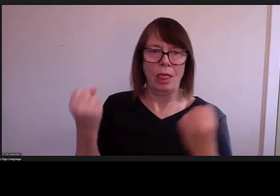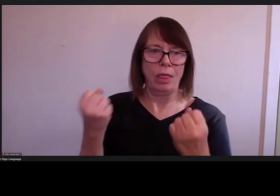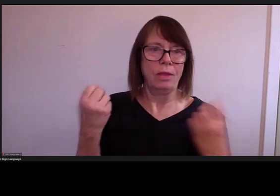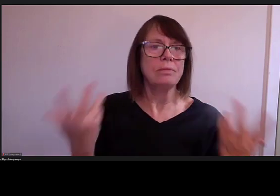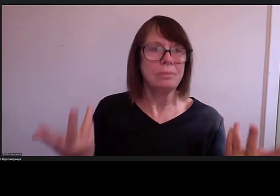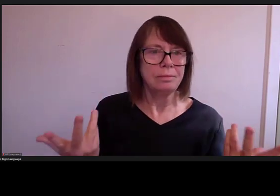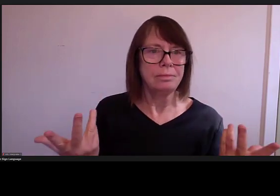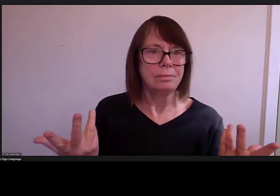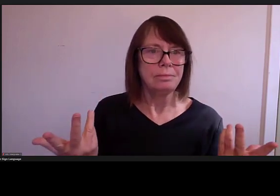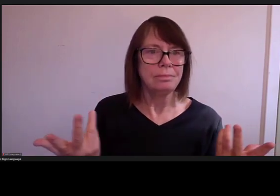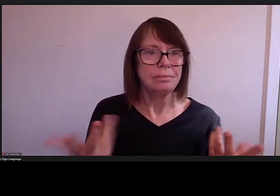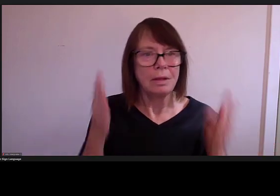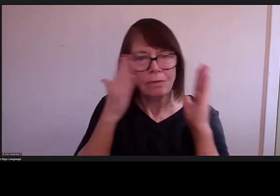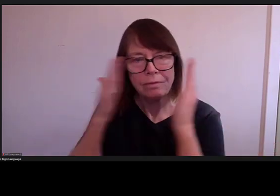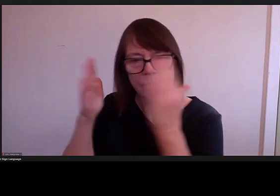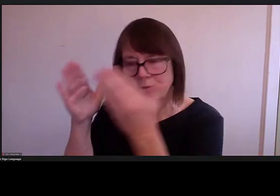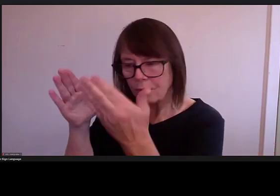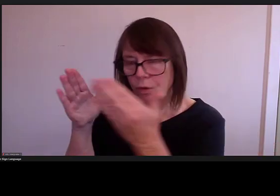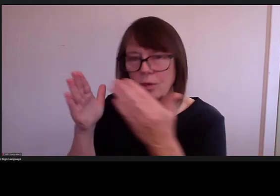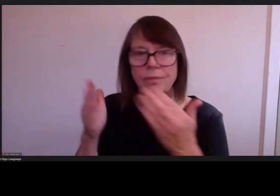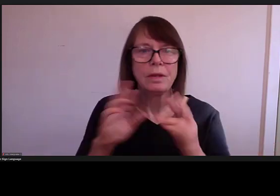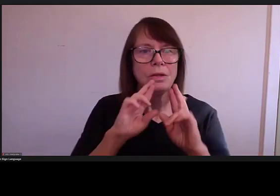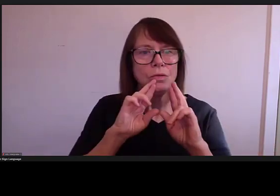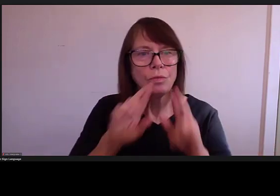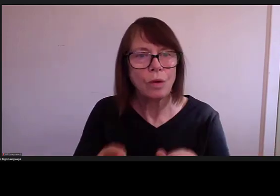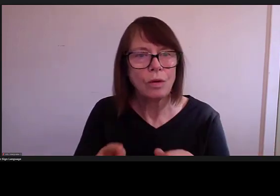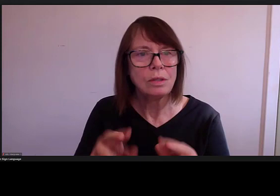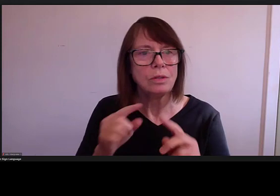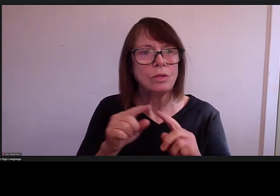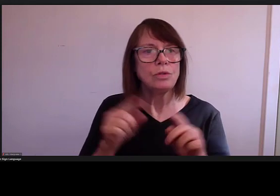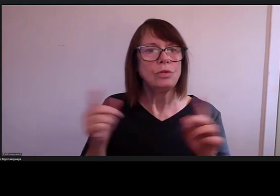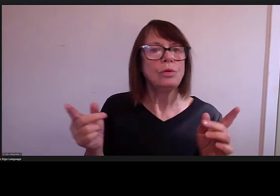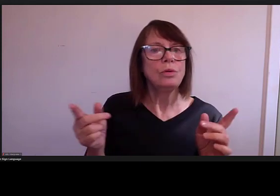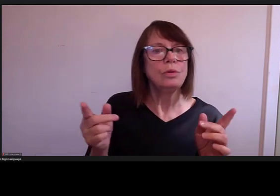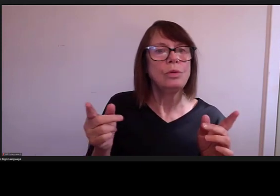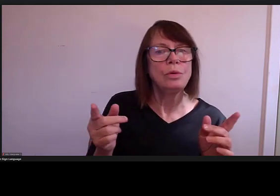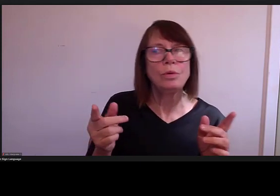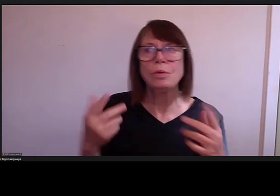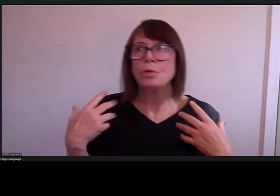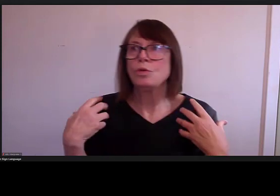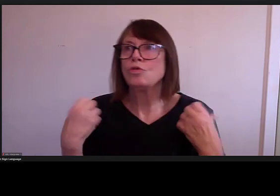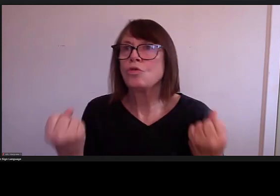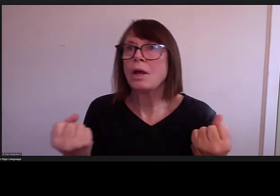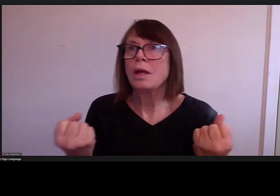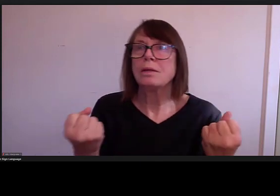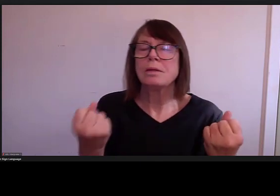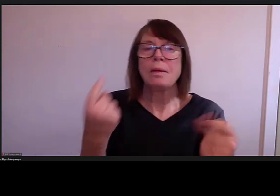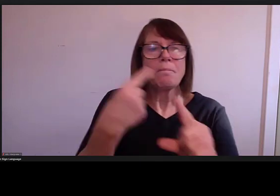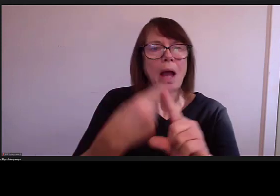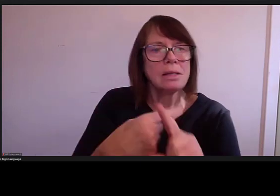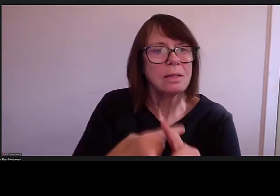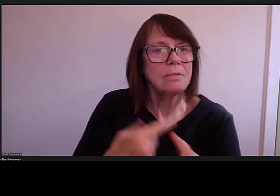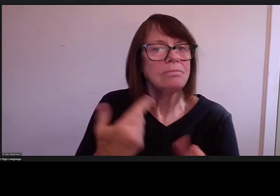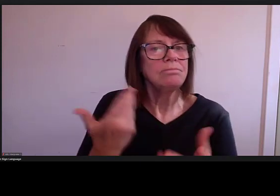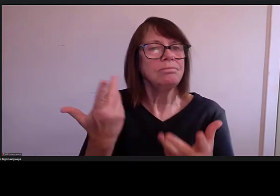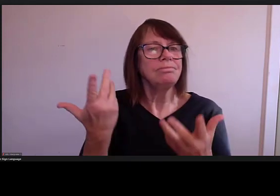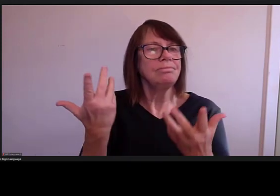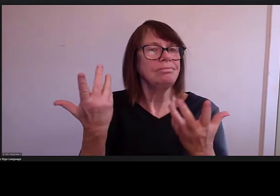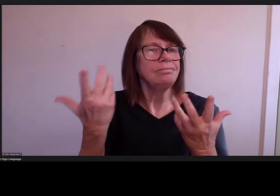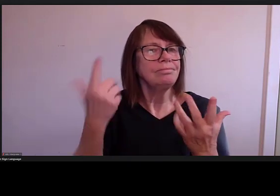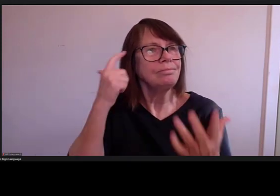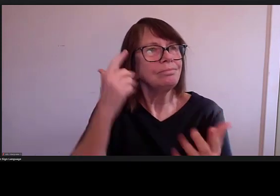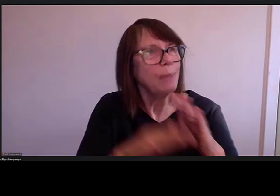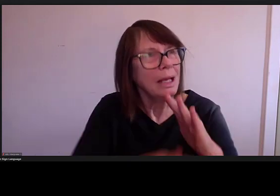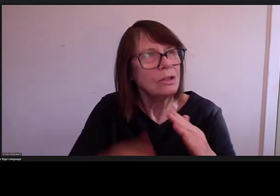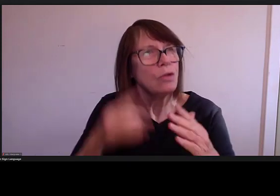well-being. It's about responding to disclosures with strengths-based affirmations that recognize the